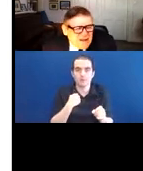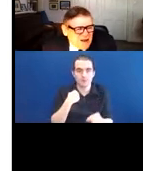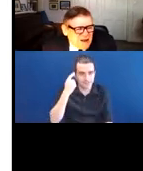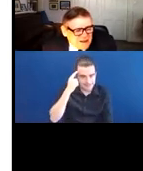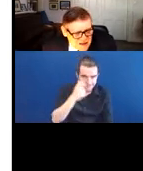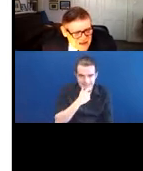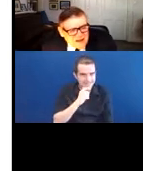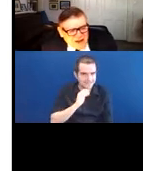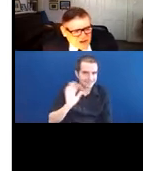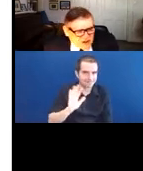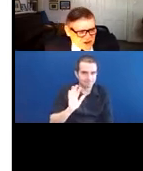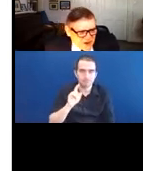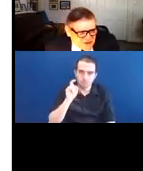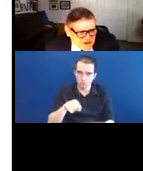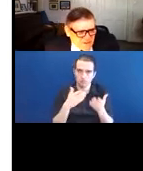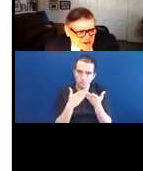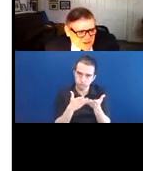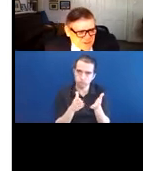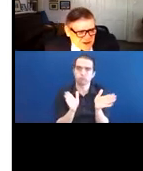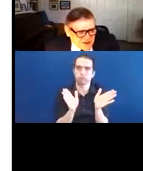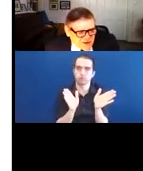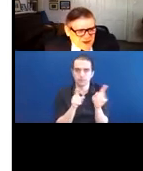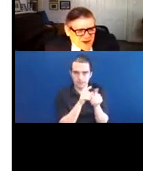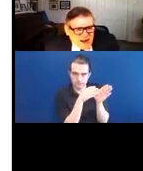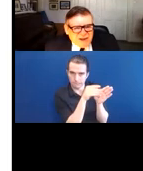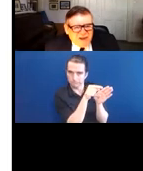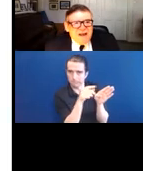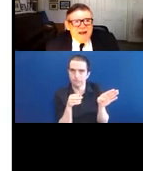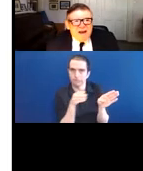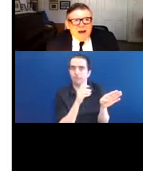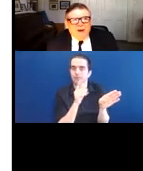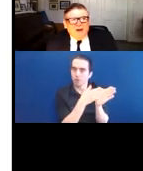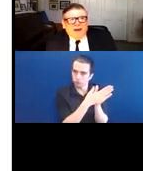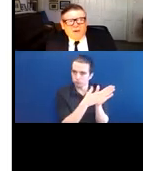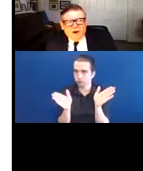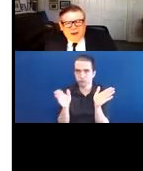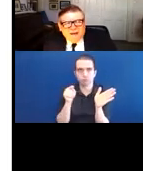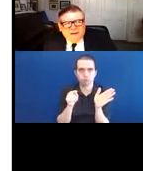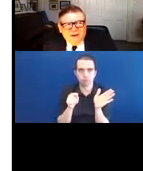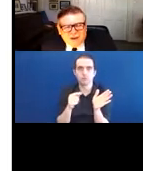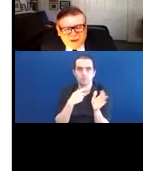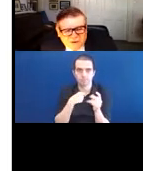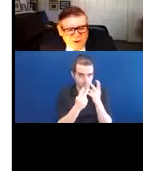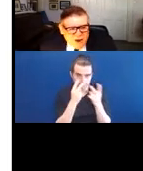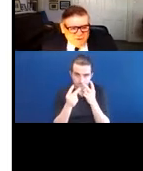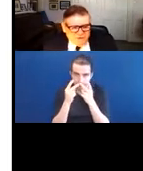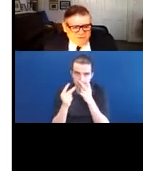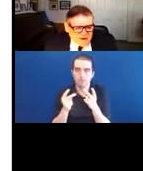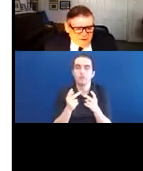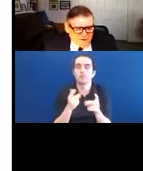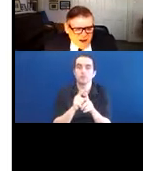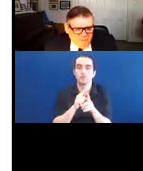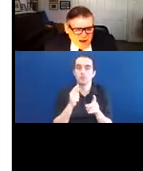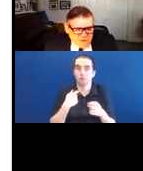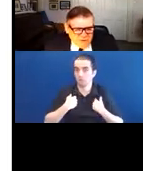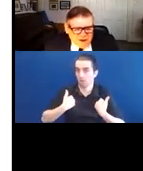been touching the surface there, but I think it's been a useful interaction. Now we're going to go on now to Article 12. And first of